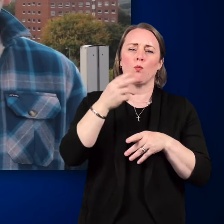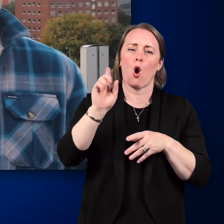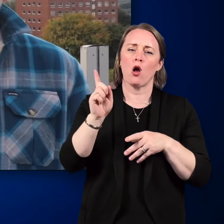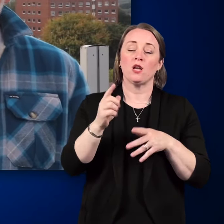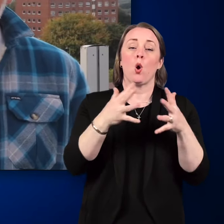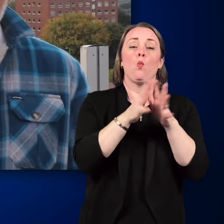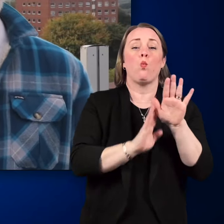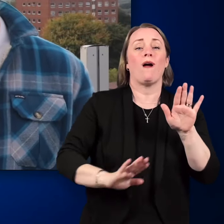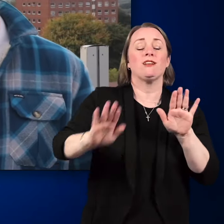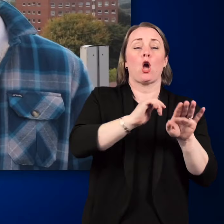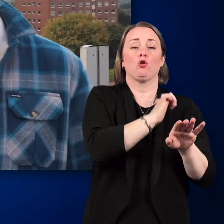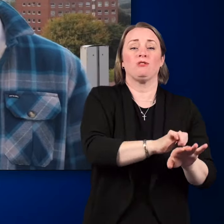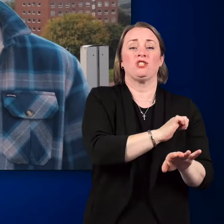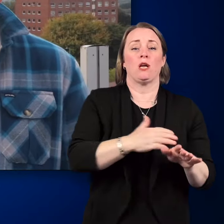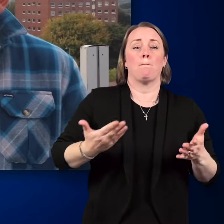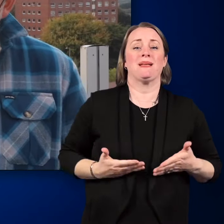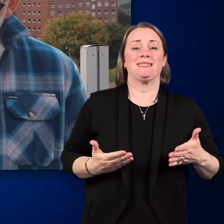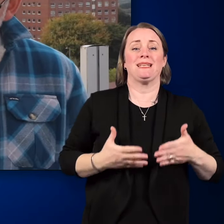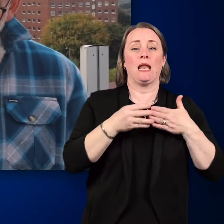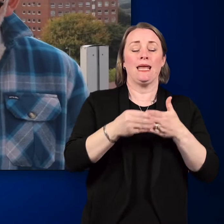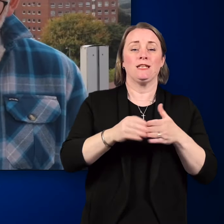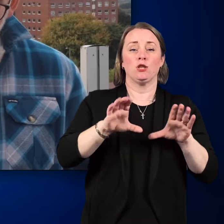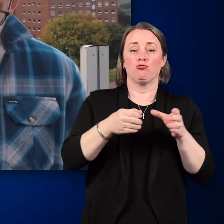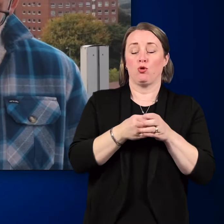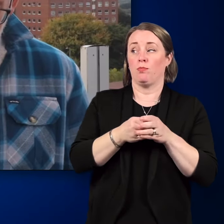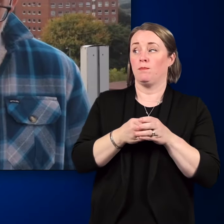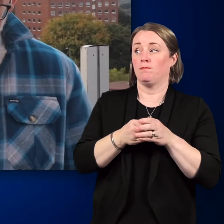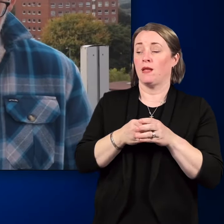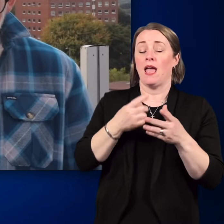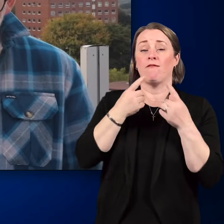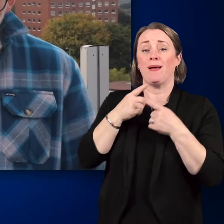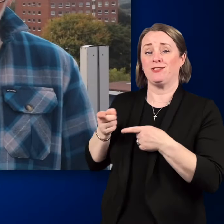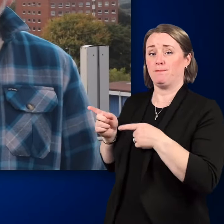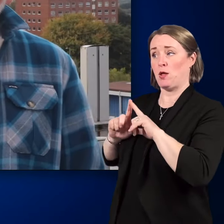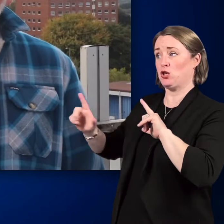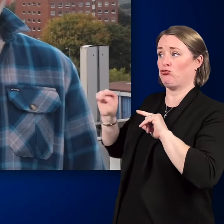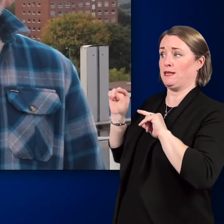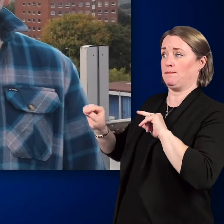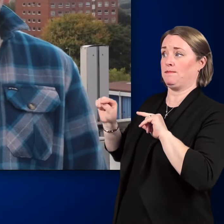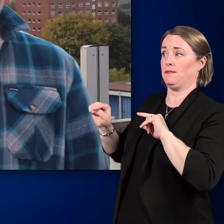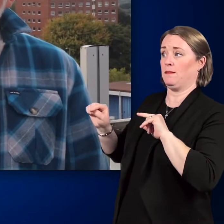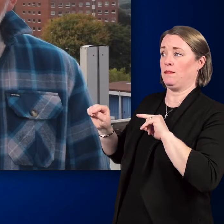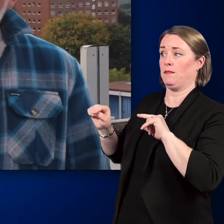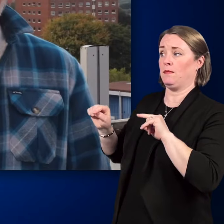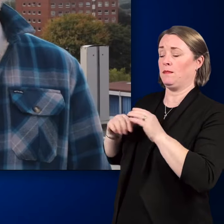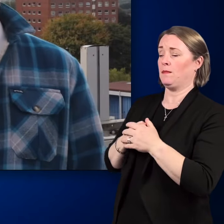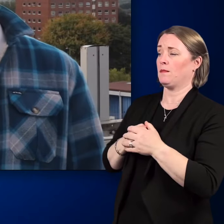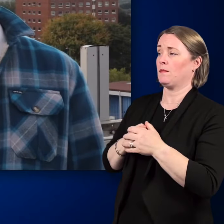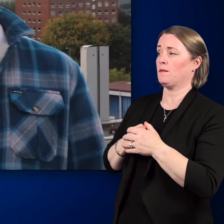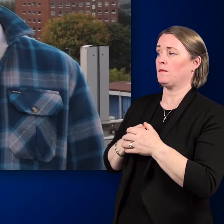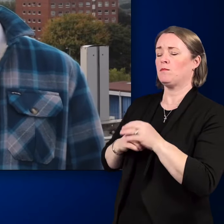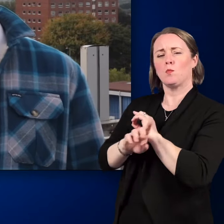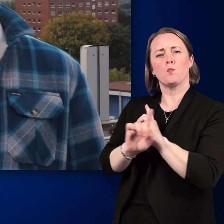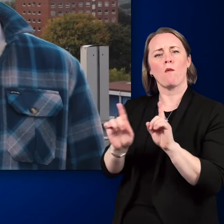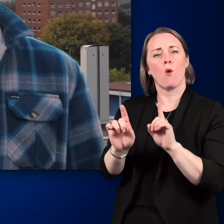think the details will come up on the screen here. There's a website and an email to connect with. And it's for people who run